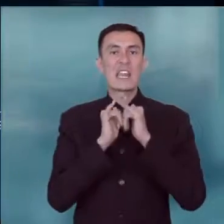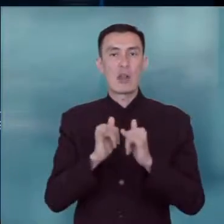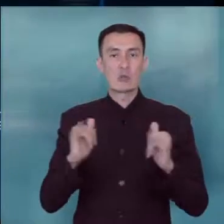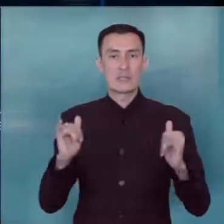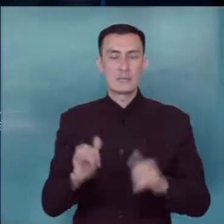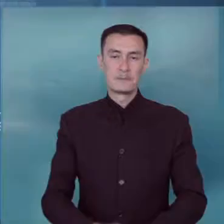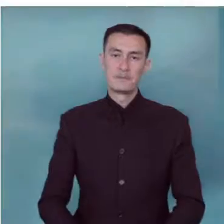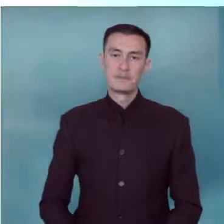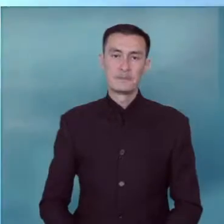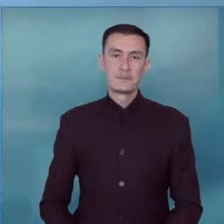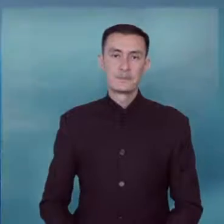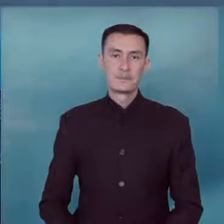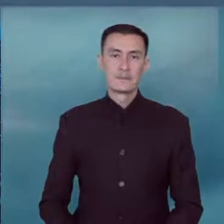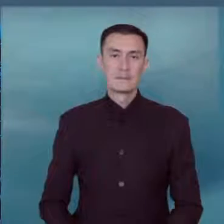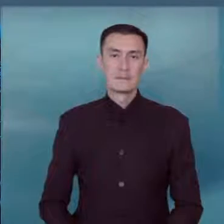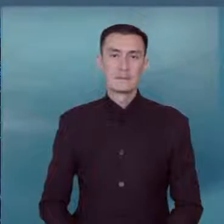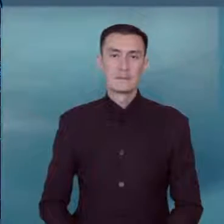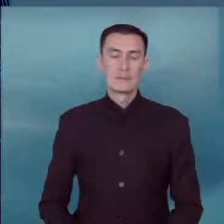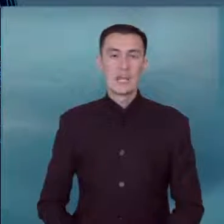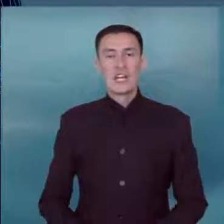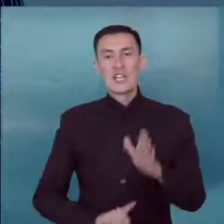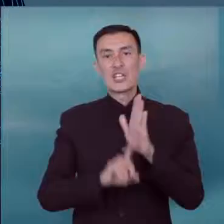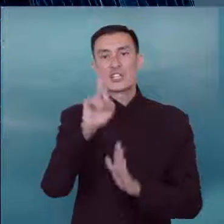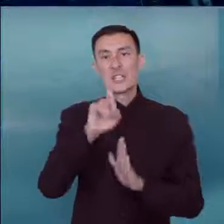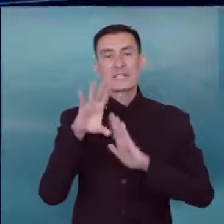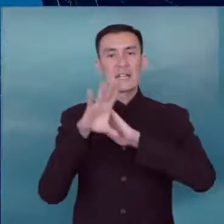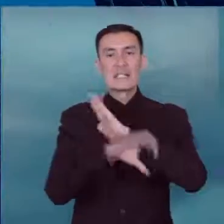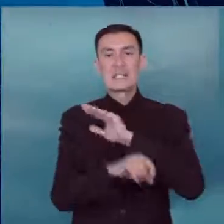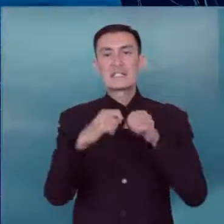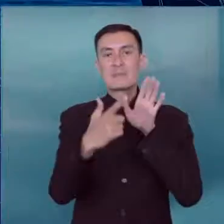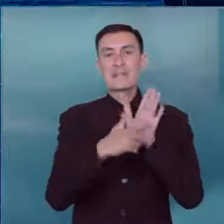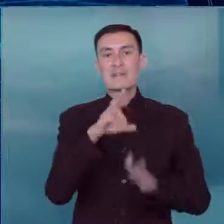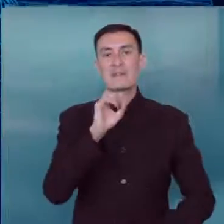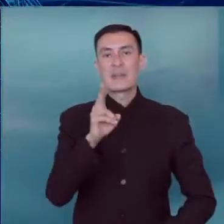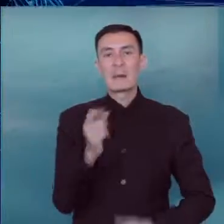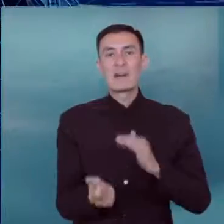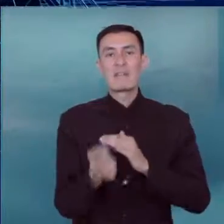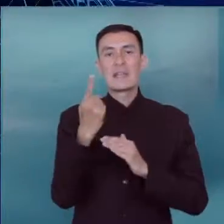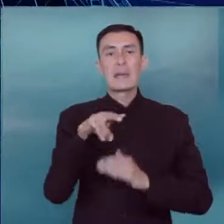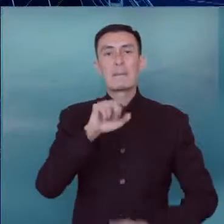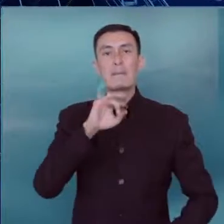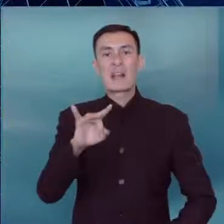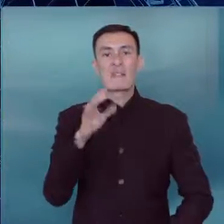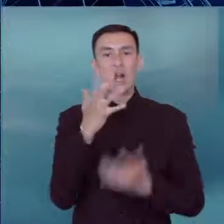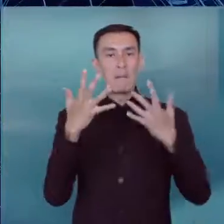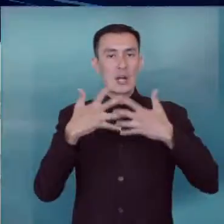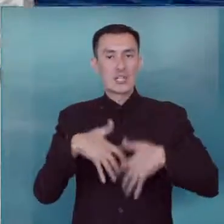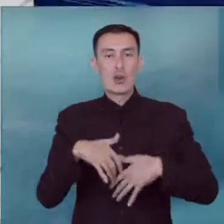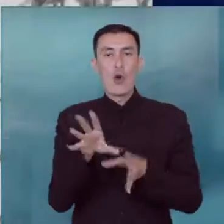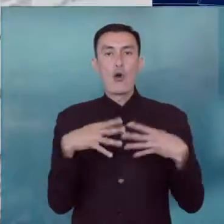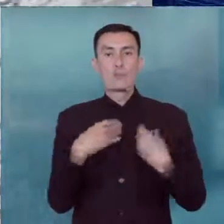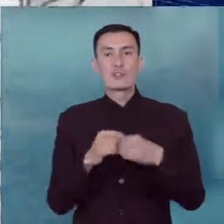happened. Since the late 17th century, with the advent of steam engines, society entered a technological era. During